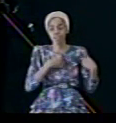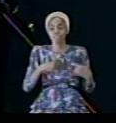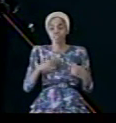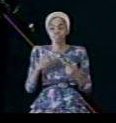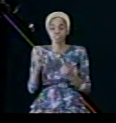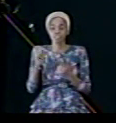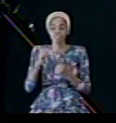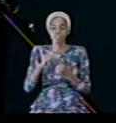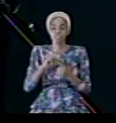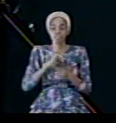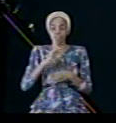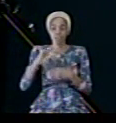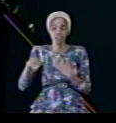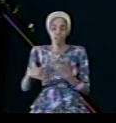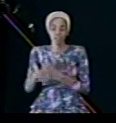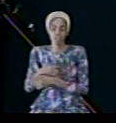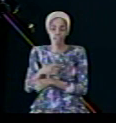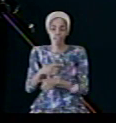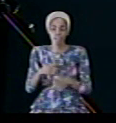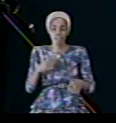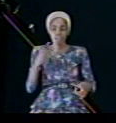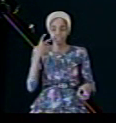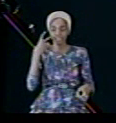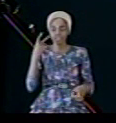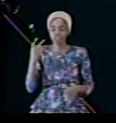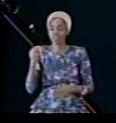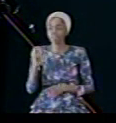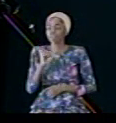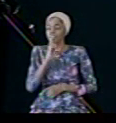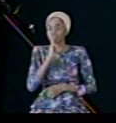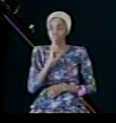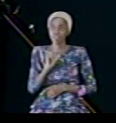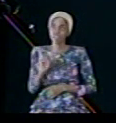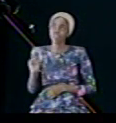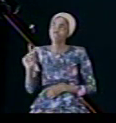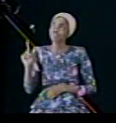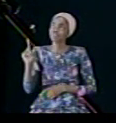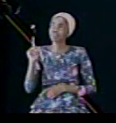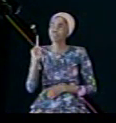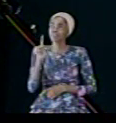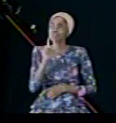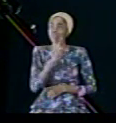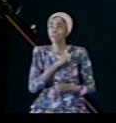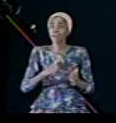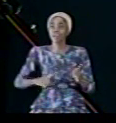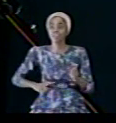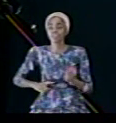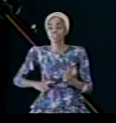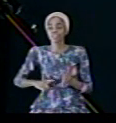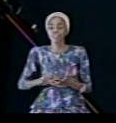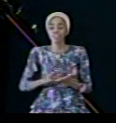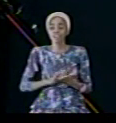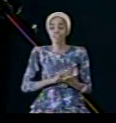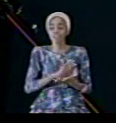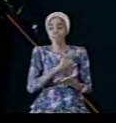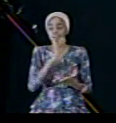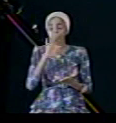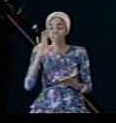life till all they see is you, Lord.